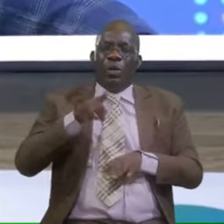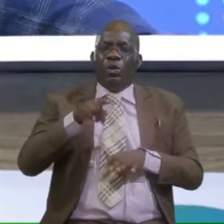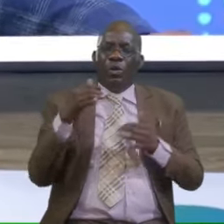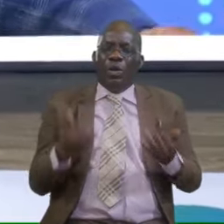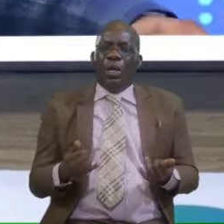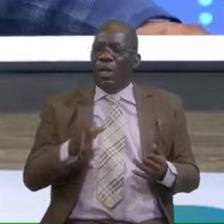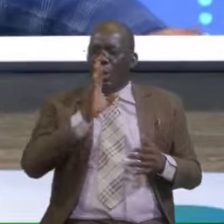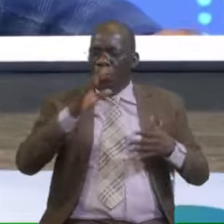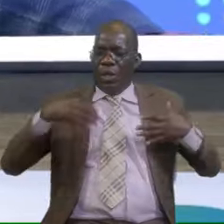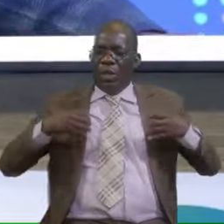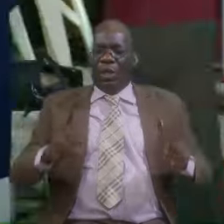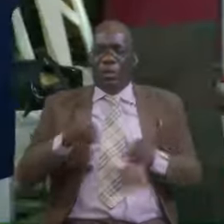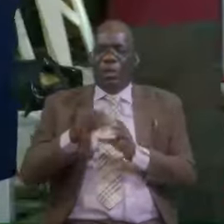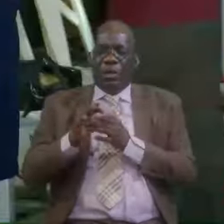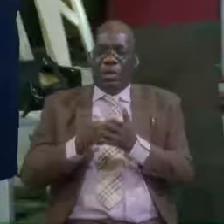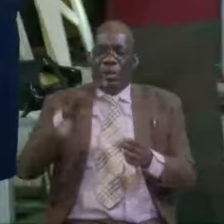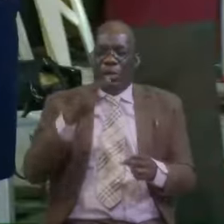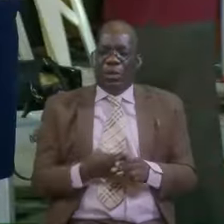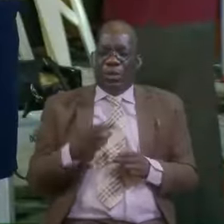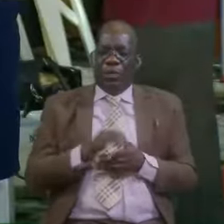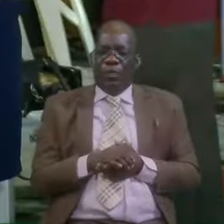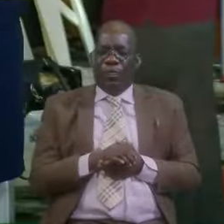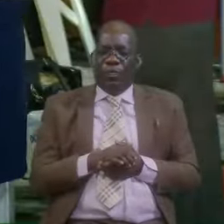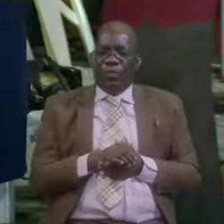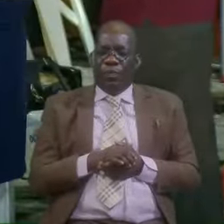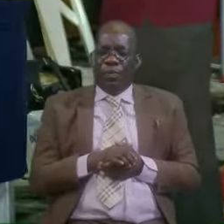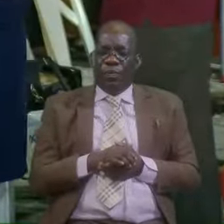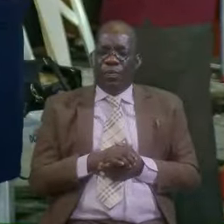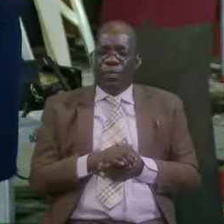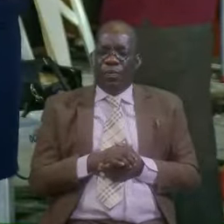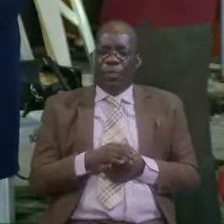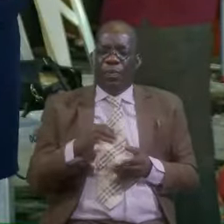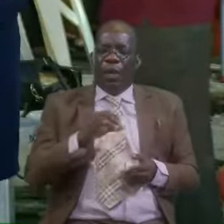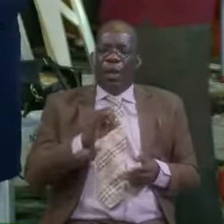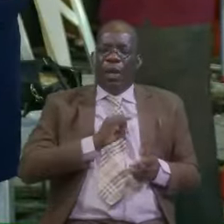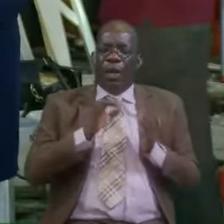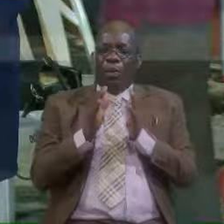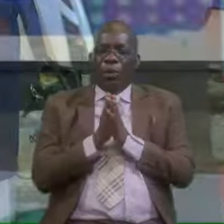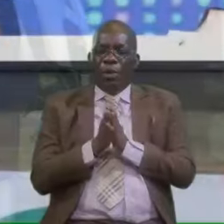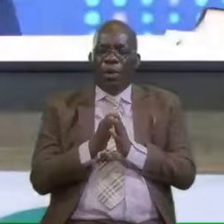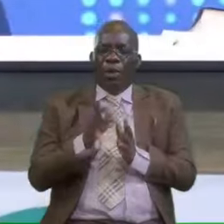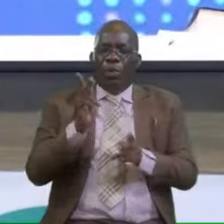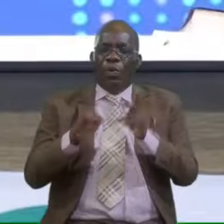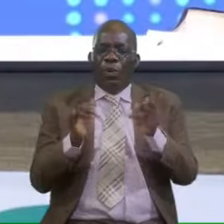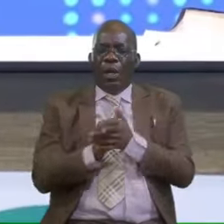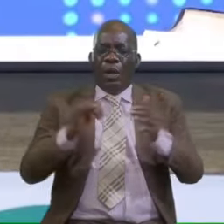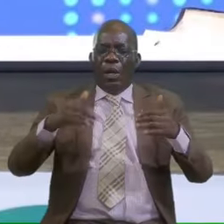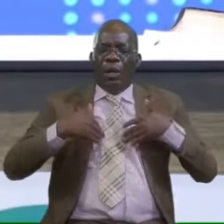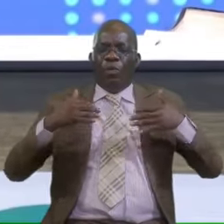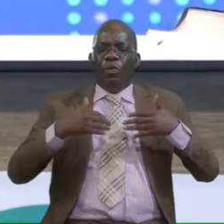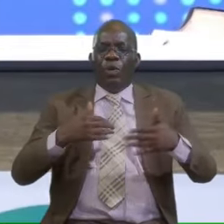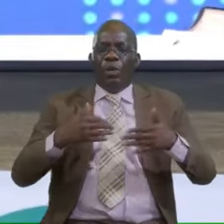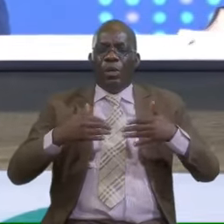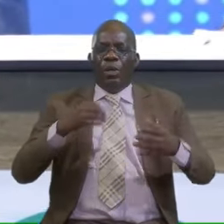in Jesus' name. And I pray for those who have respiratory problem.